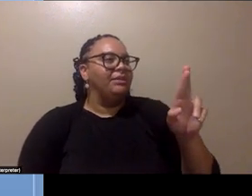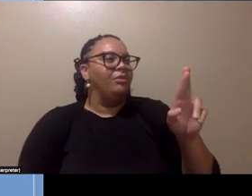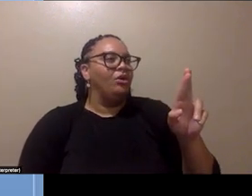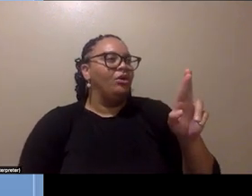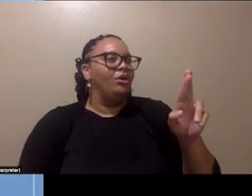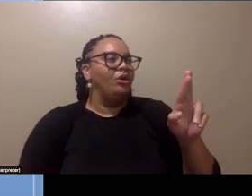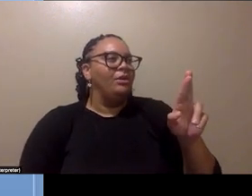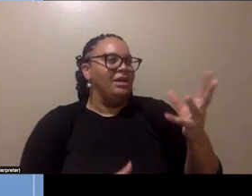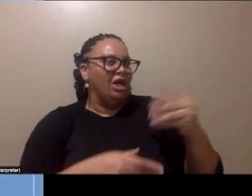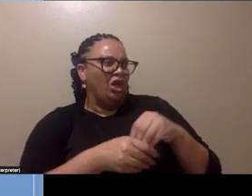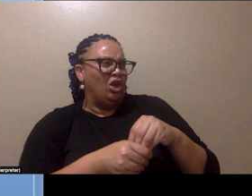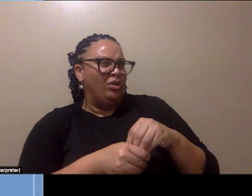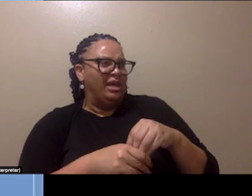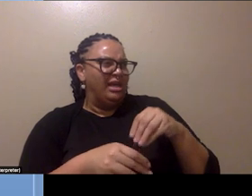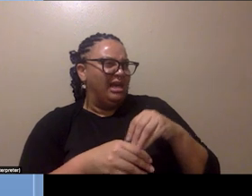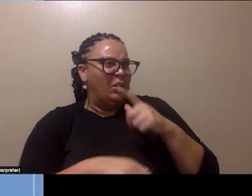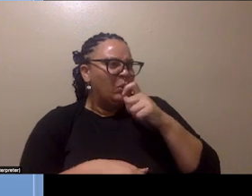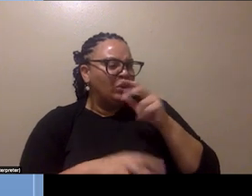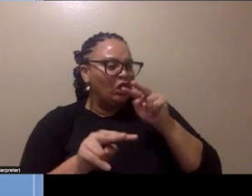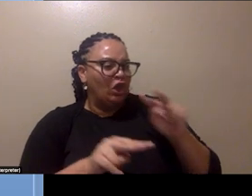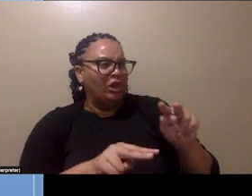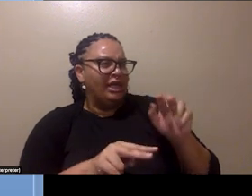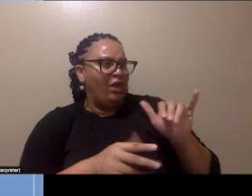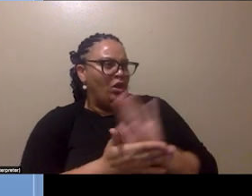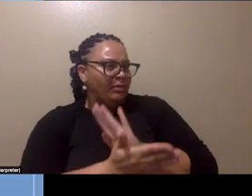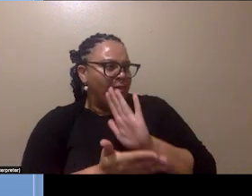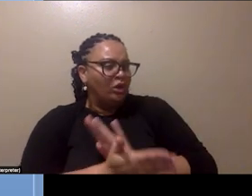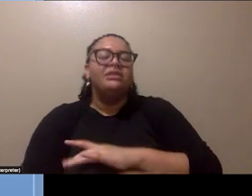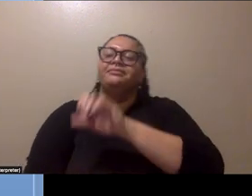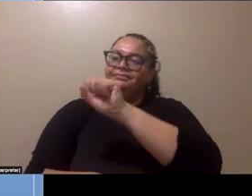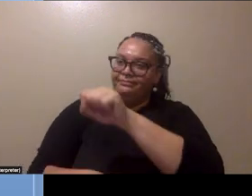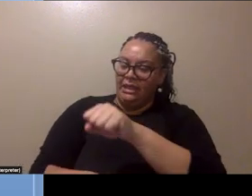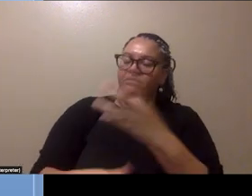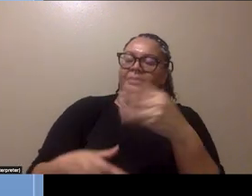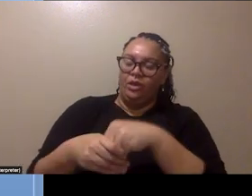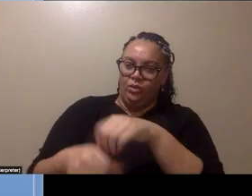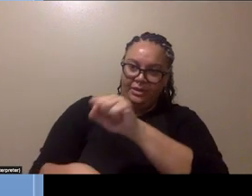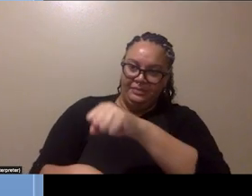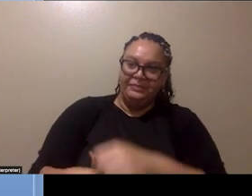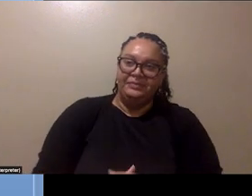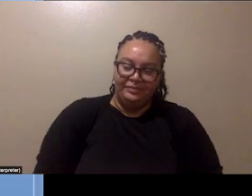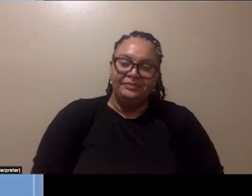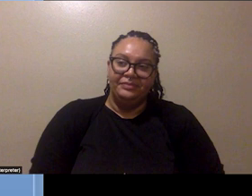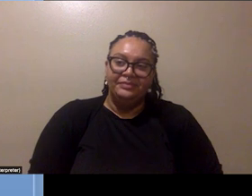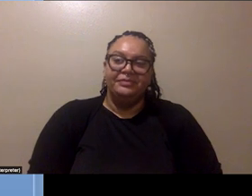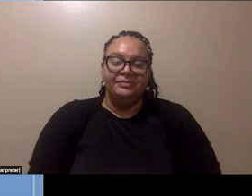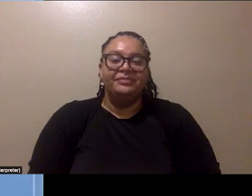And would the timber industries be included in who's looking at that potentially? Yes, they